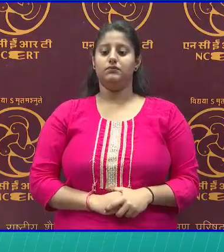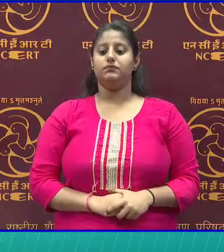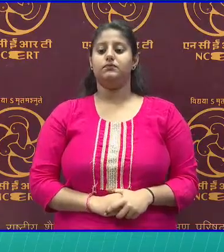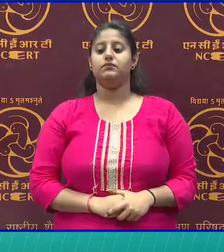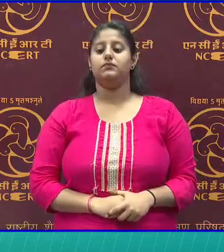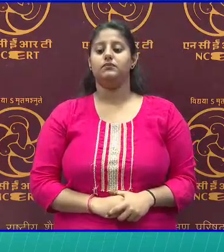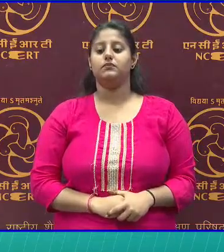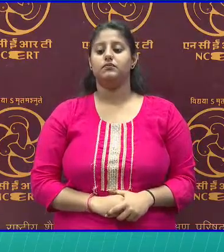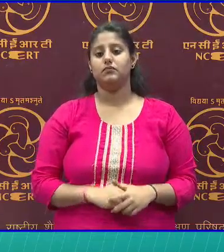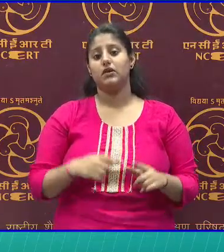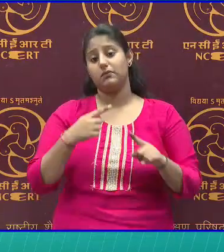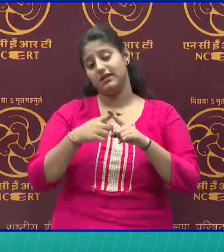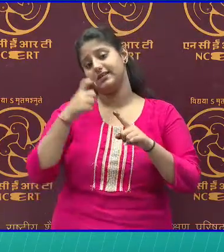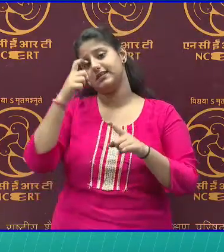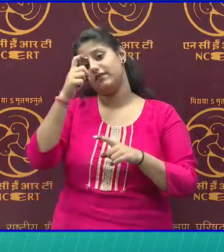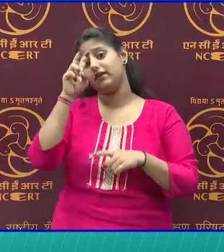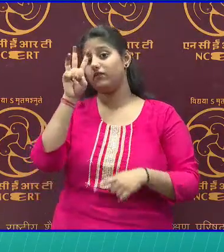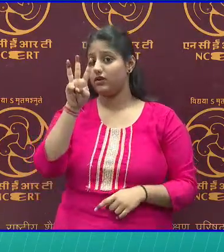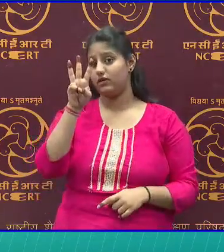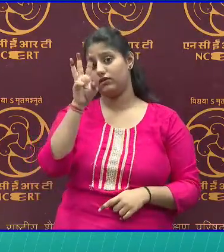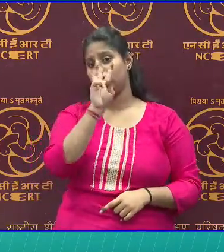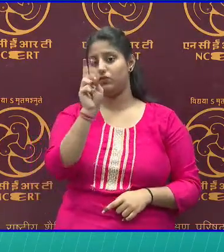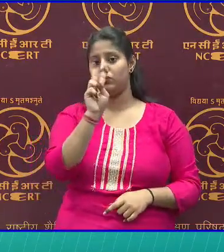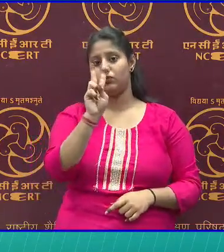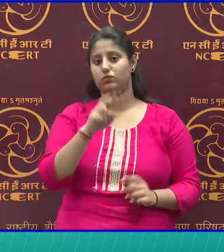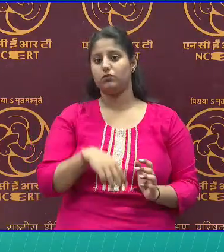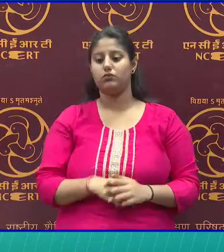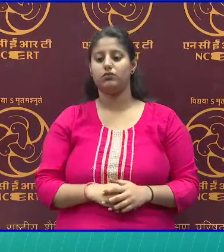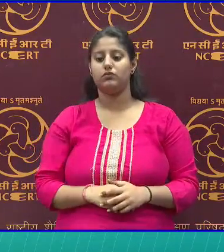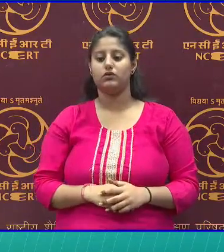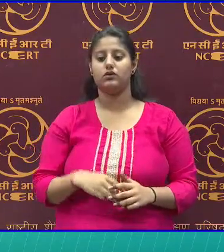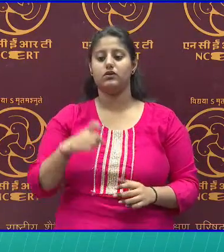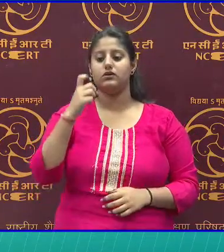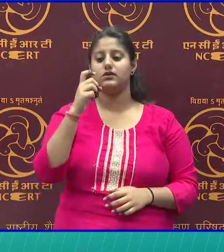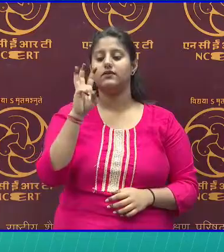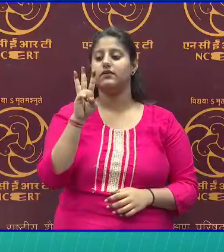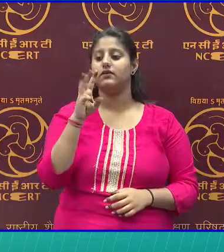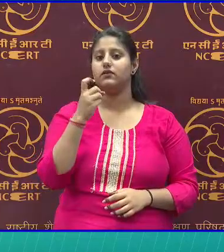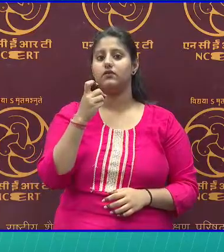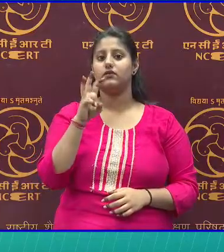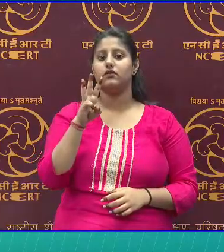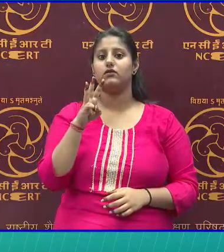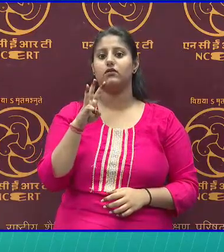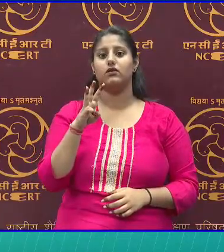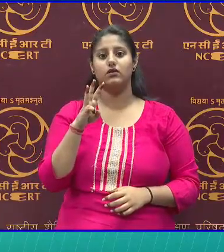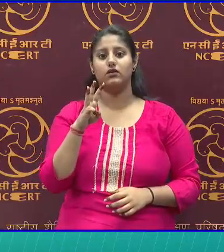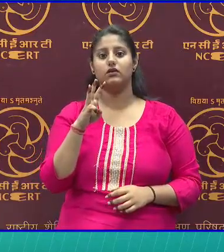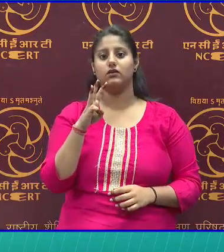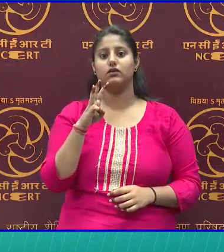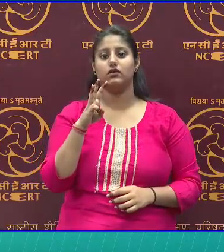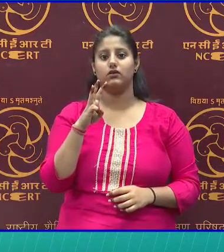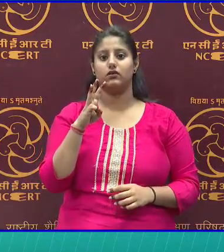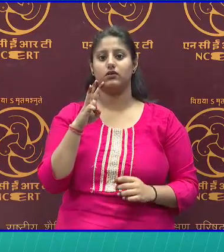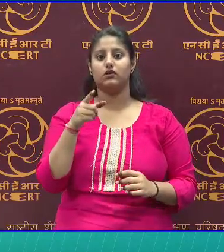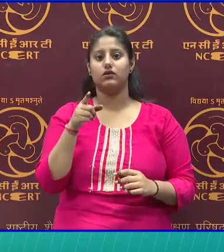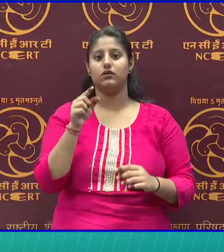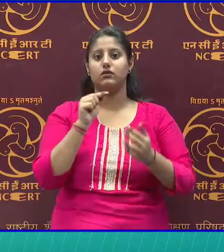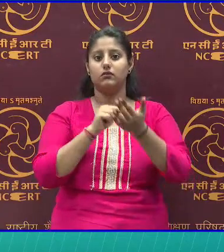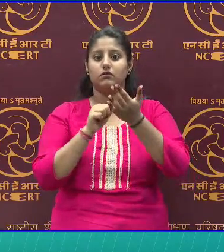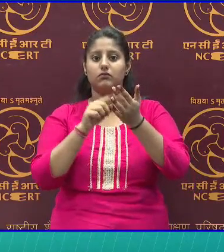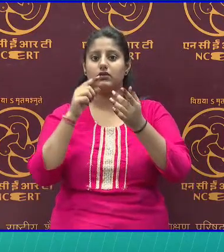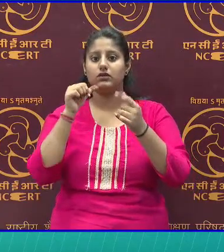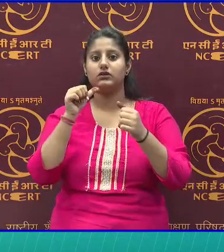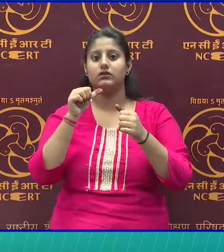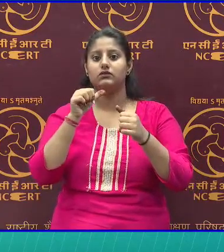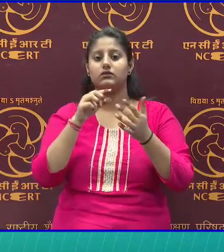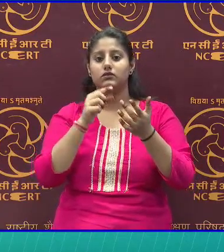And even 73, this 73, it's about the Ugadi Pachadi. Yeah. This is one of the traditional If you